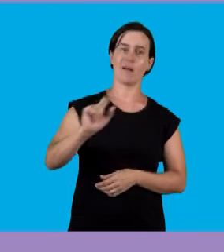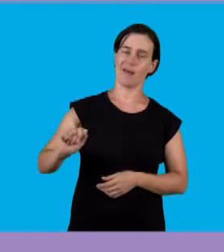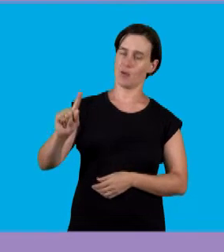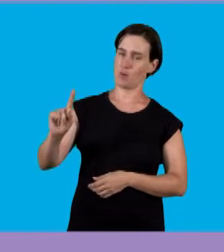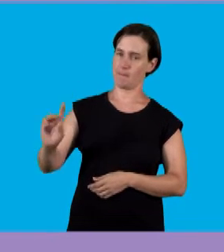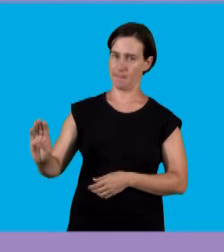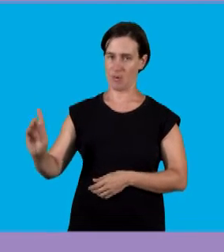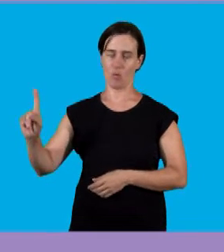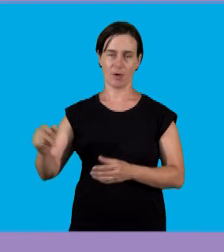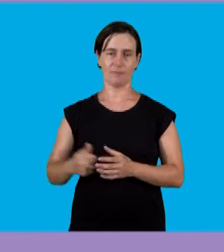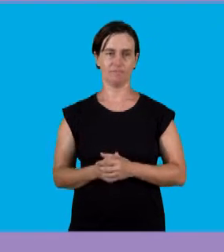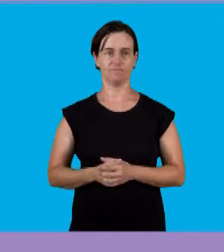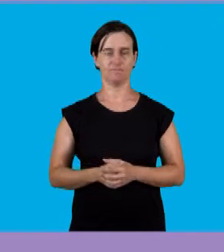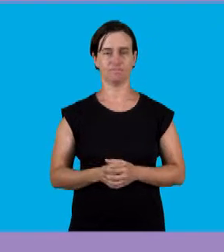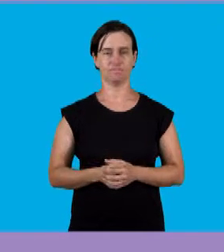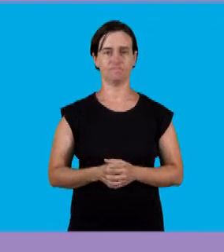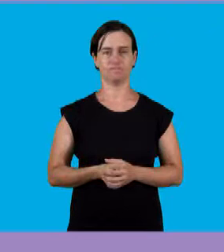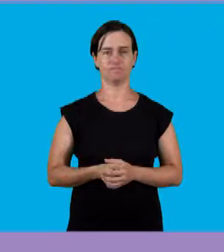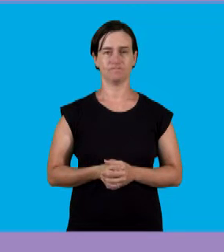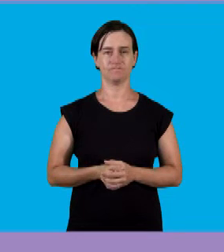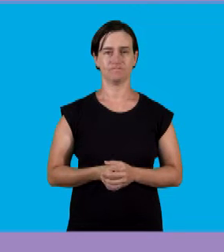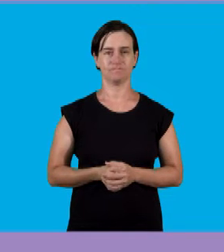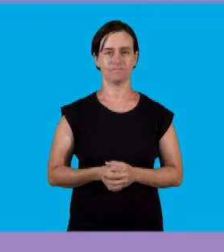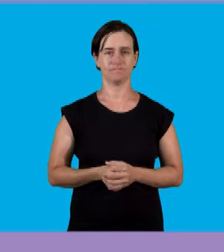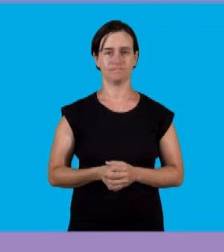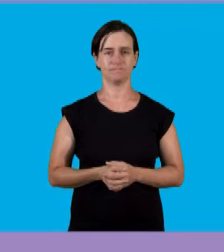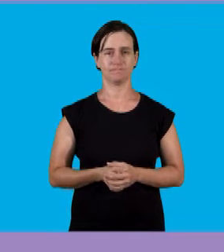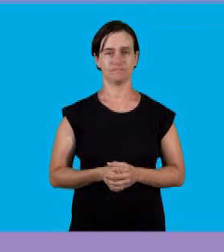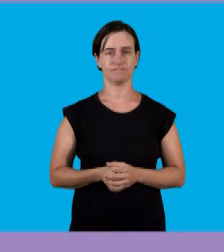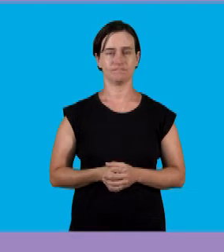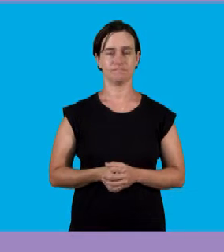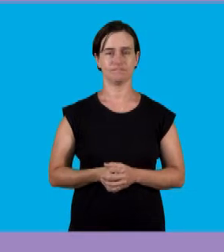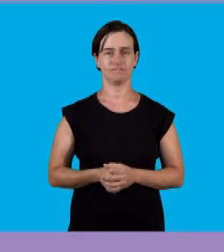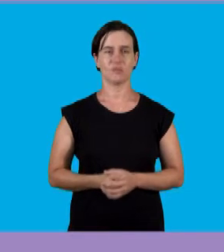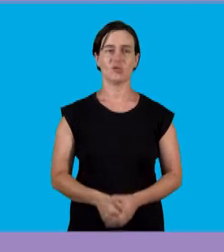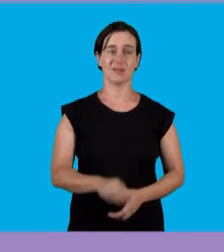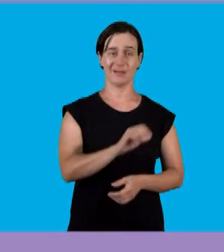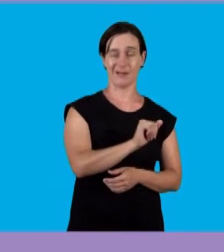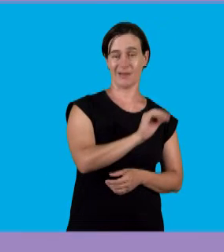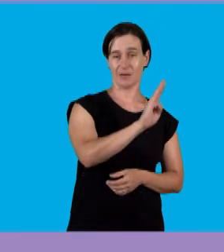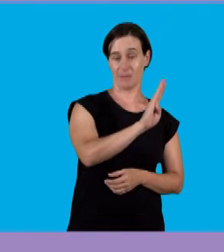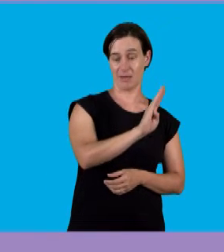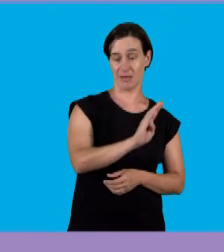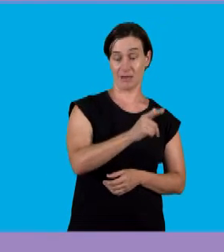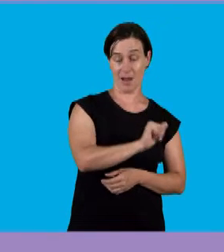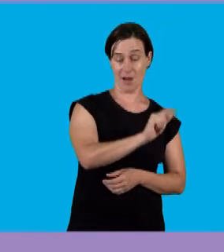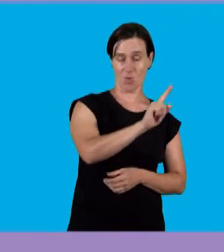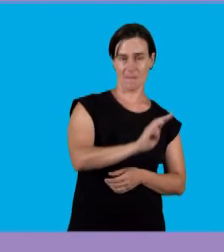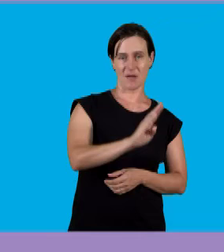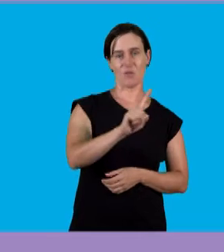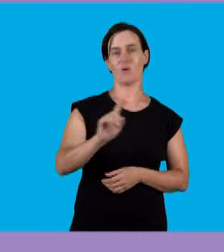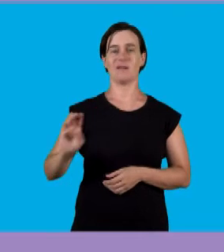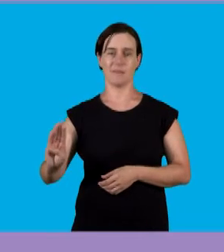exponent to the variables. So we can see that that is an exponent 1 for the a and the b, and